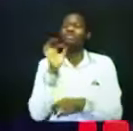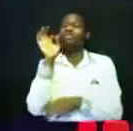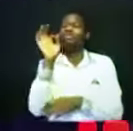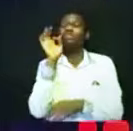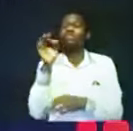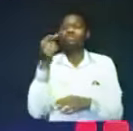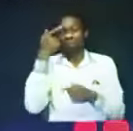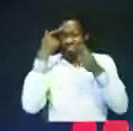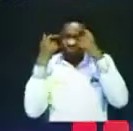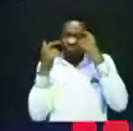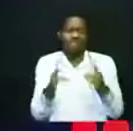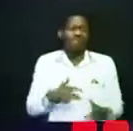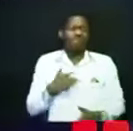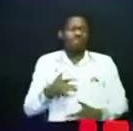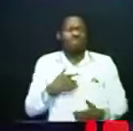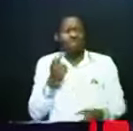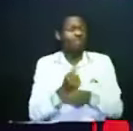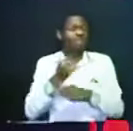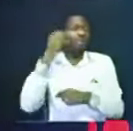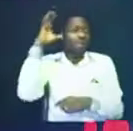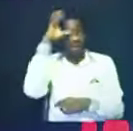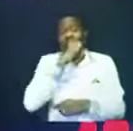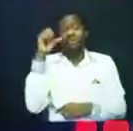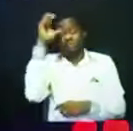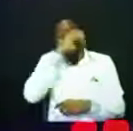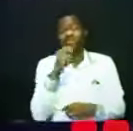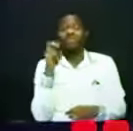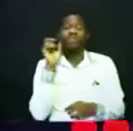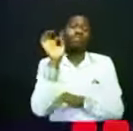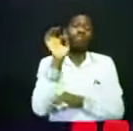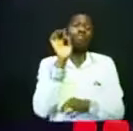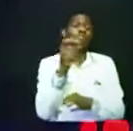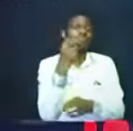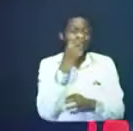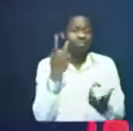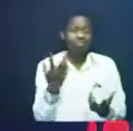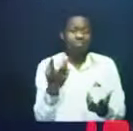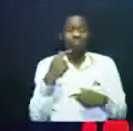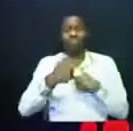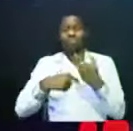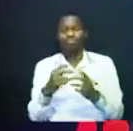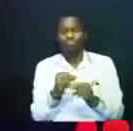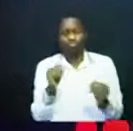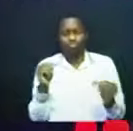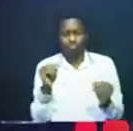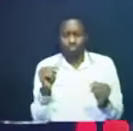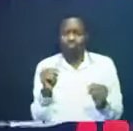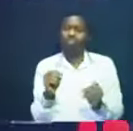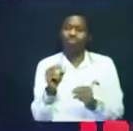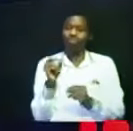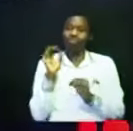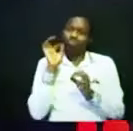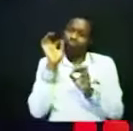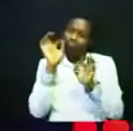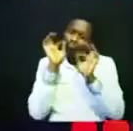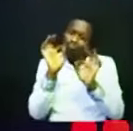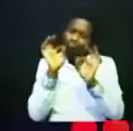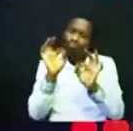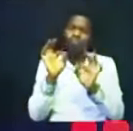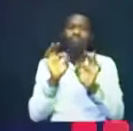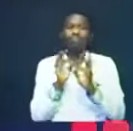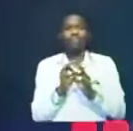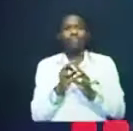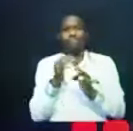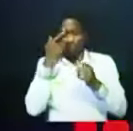Or the way I think. Speak the word. Because God will